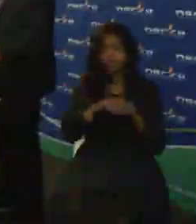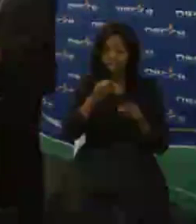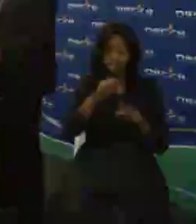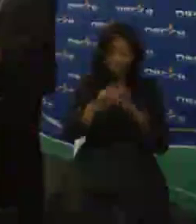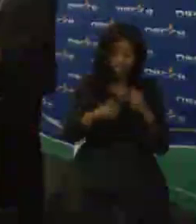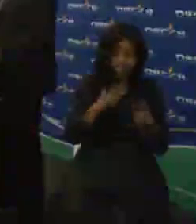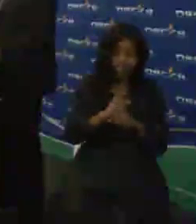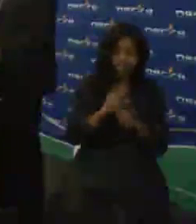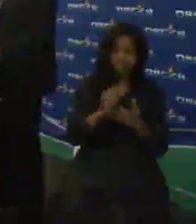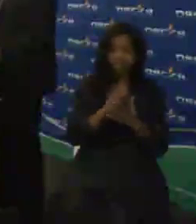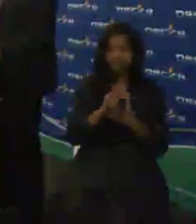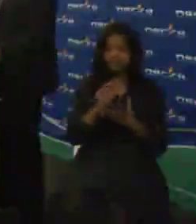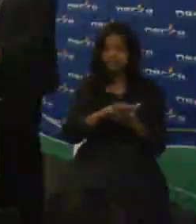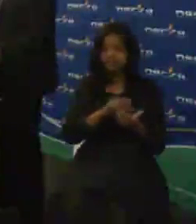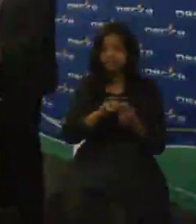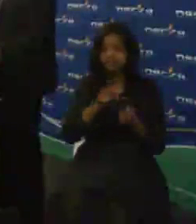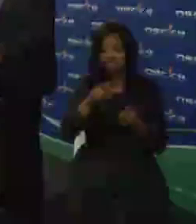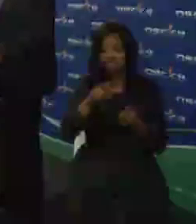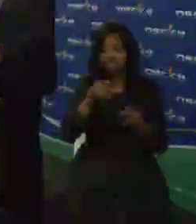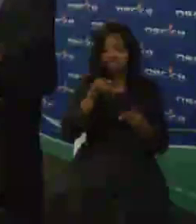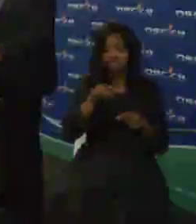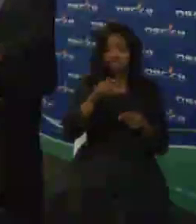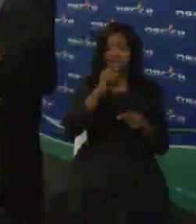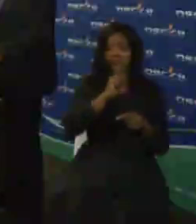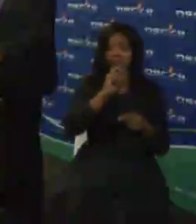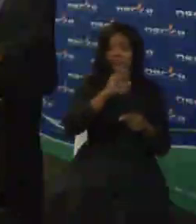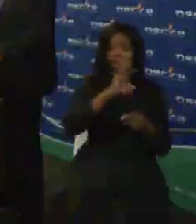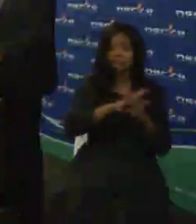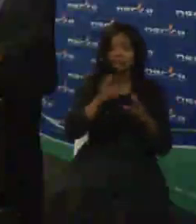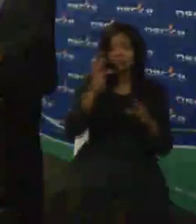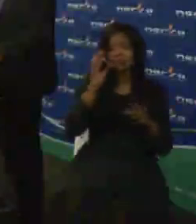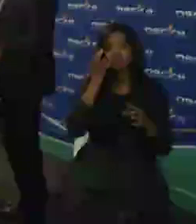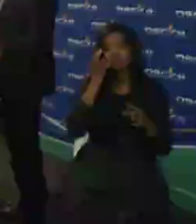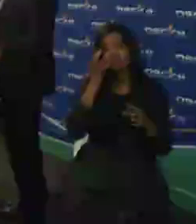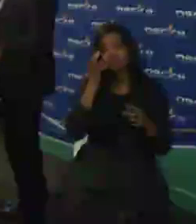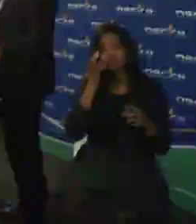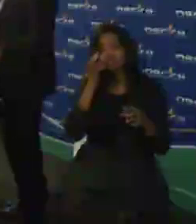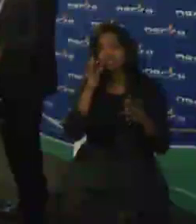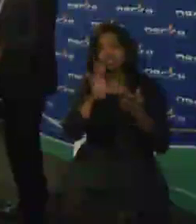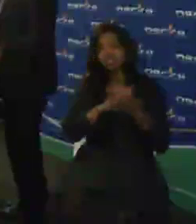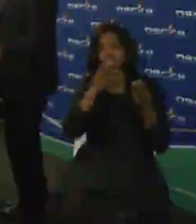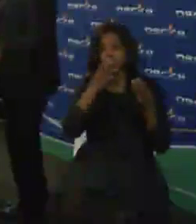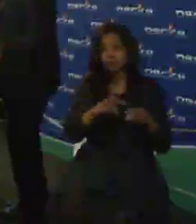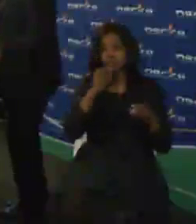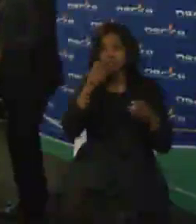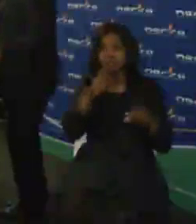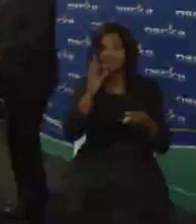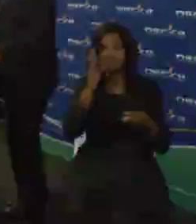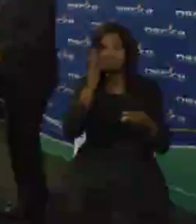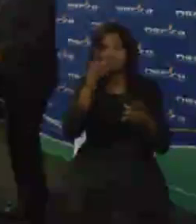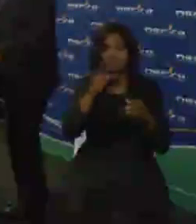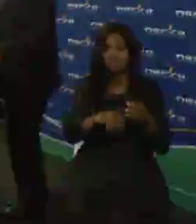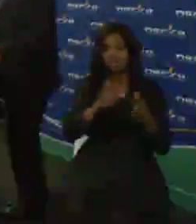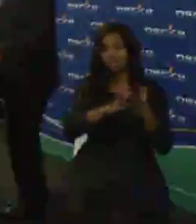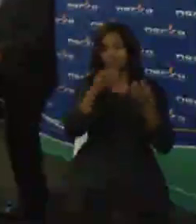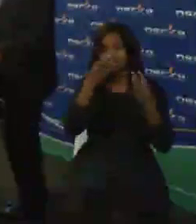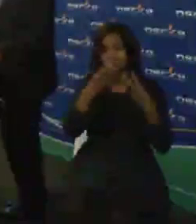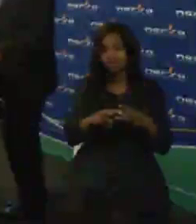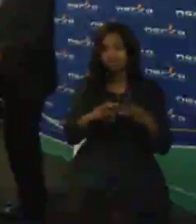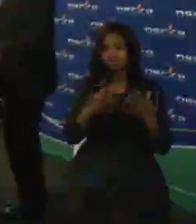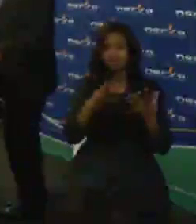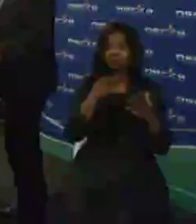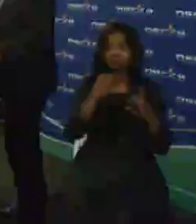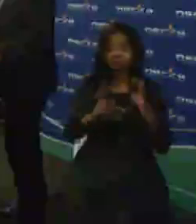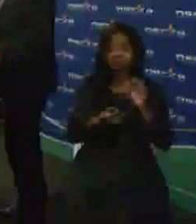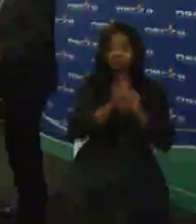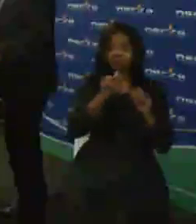Chairperson, irregular expenditure is not necessarily fruitless and wasteful. You've seen the fruitless and wasteful we've disclosed in the